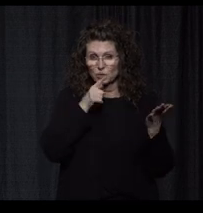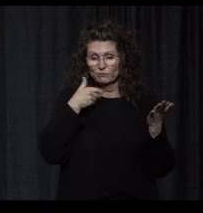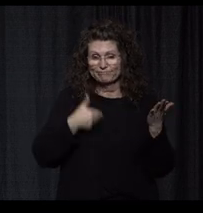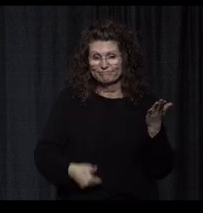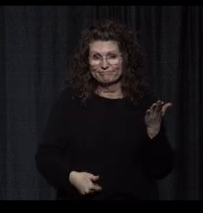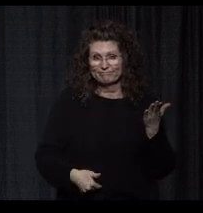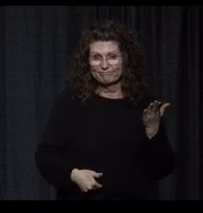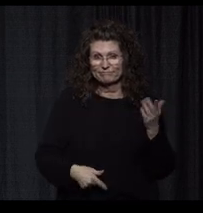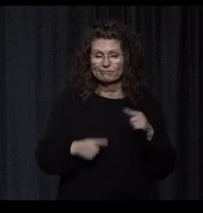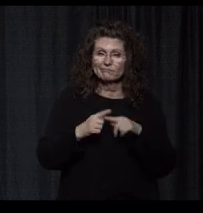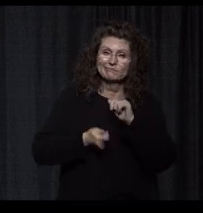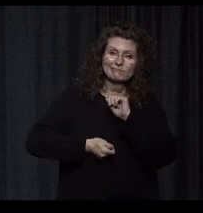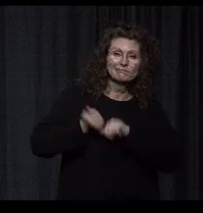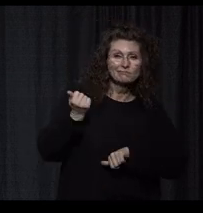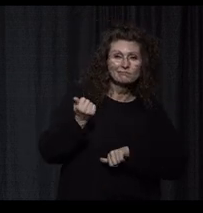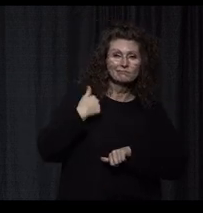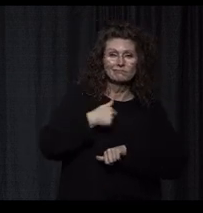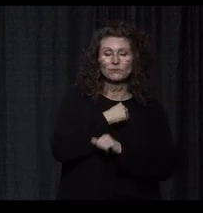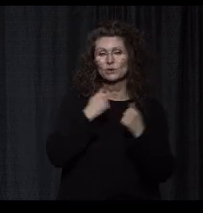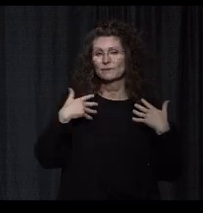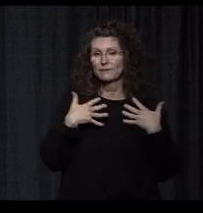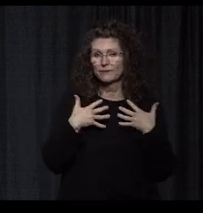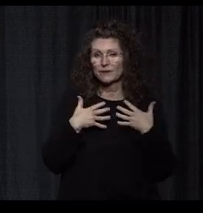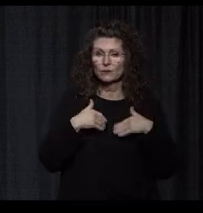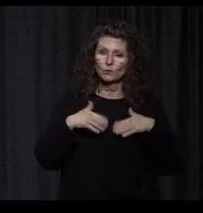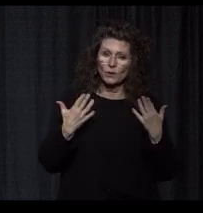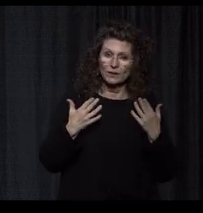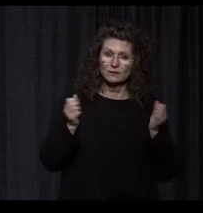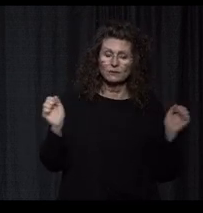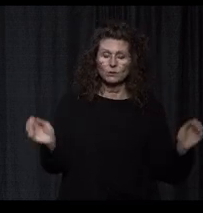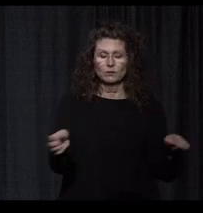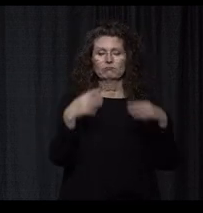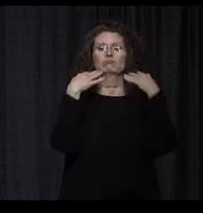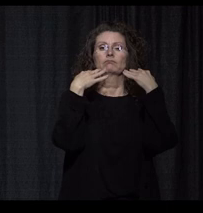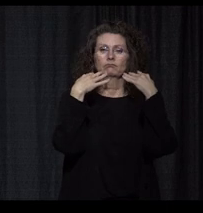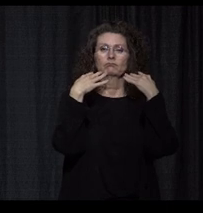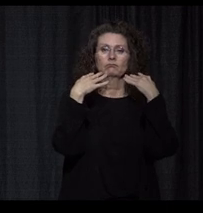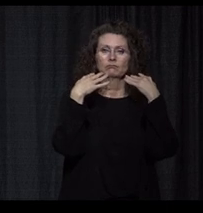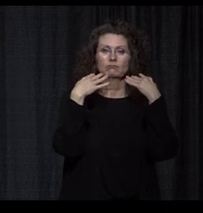But most of all, I think we fear the very visibility